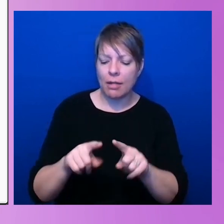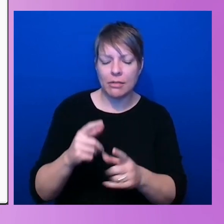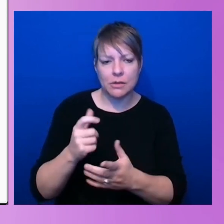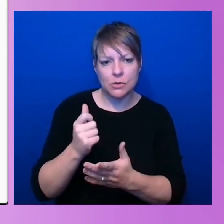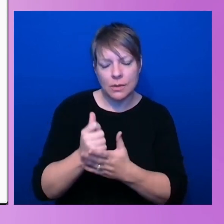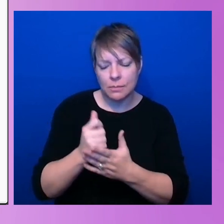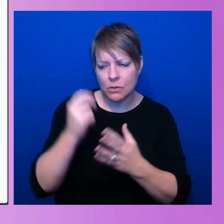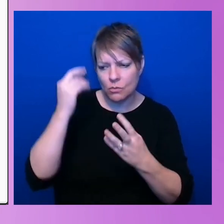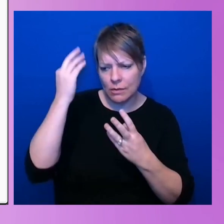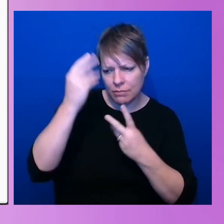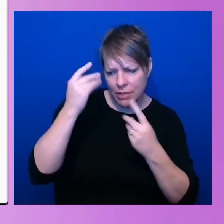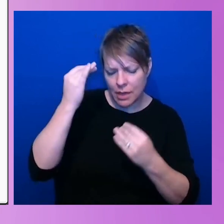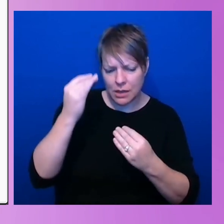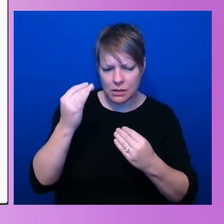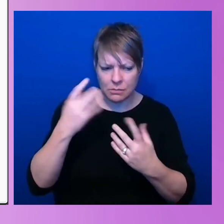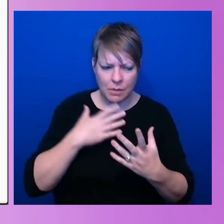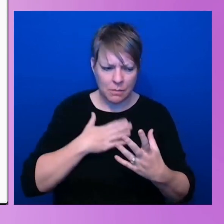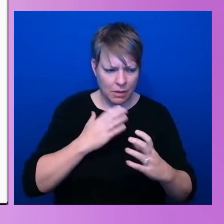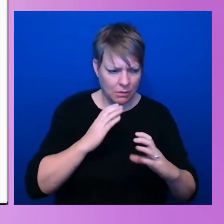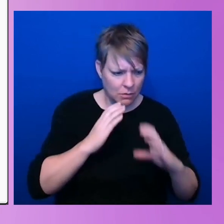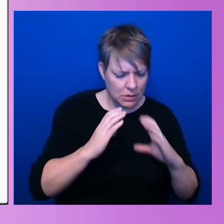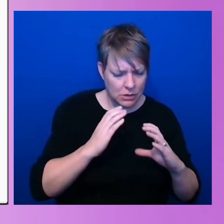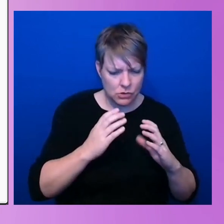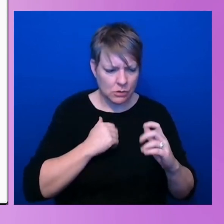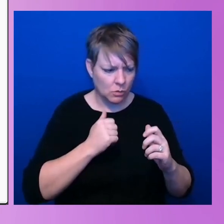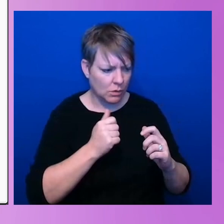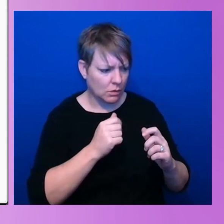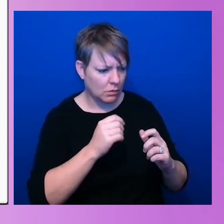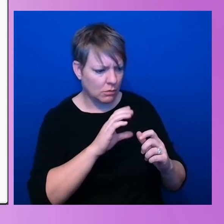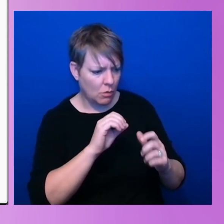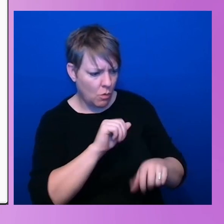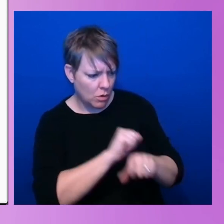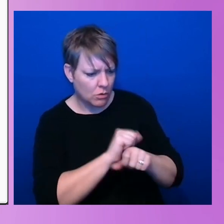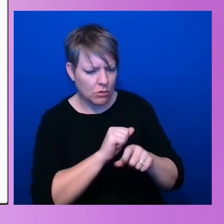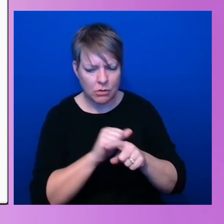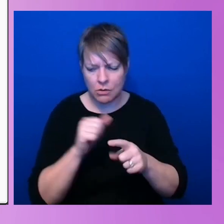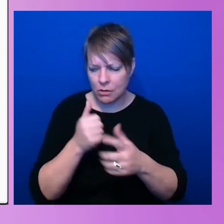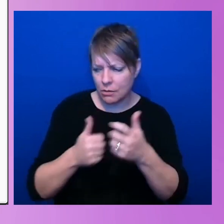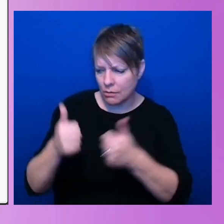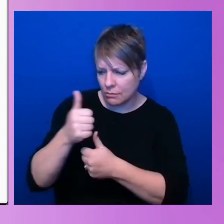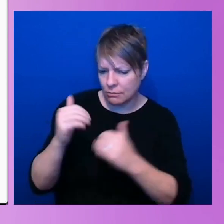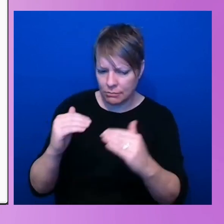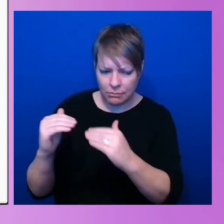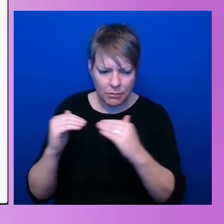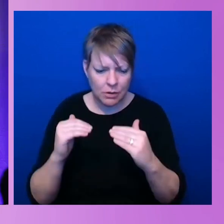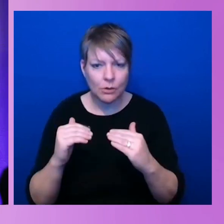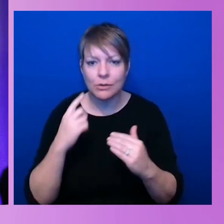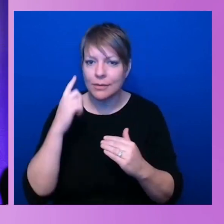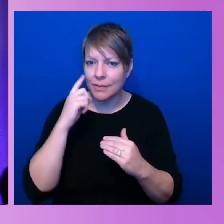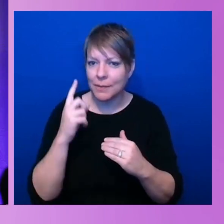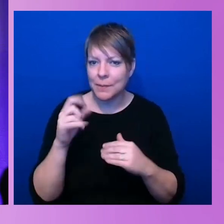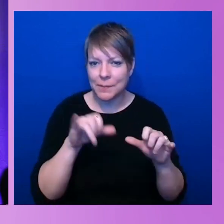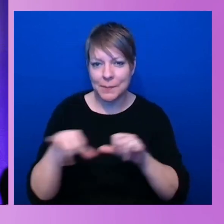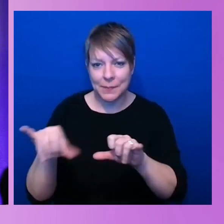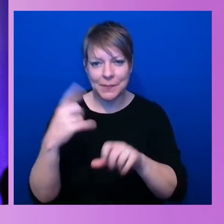coworkers, peers, leaders, et cetera. And I'm guessing maybe it will be for some of you too.